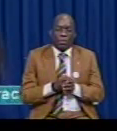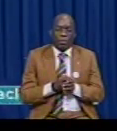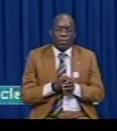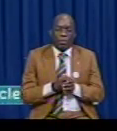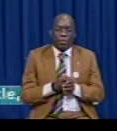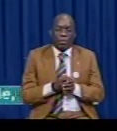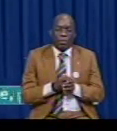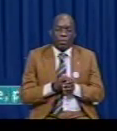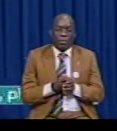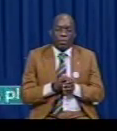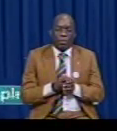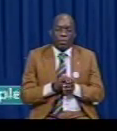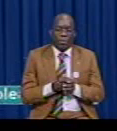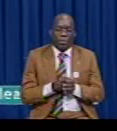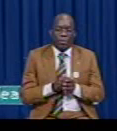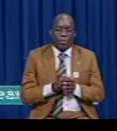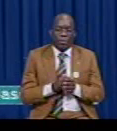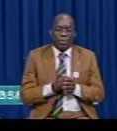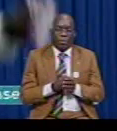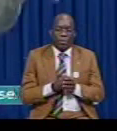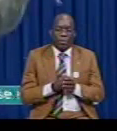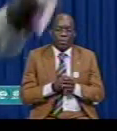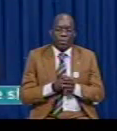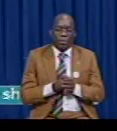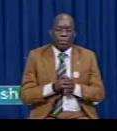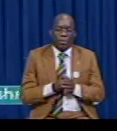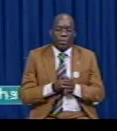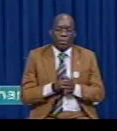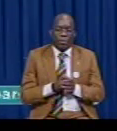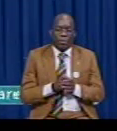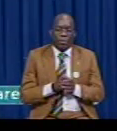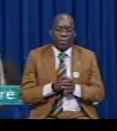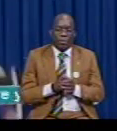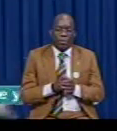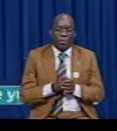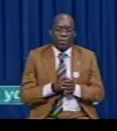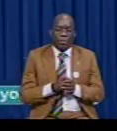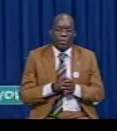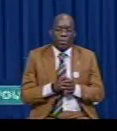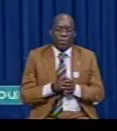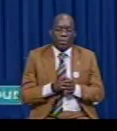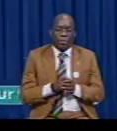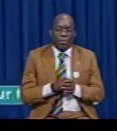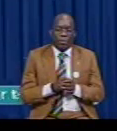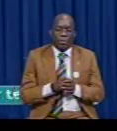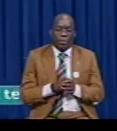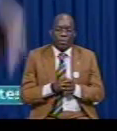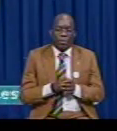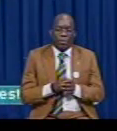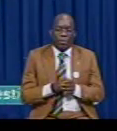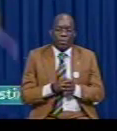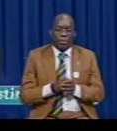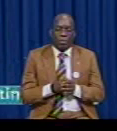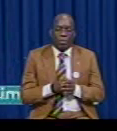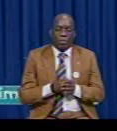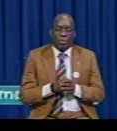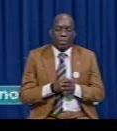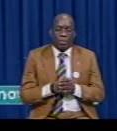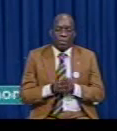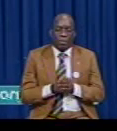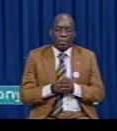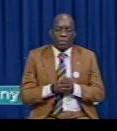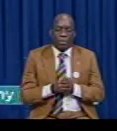sleepless nights in her life. And she heard about this crusade, she was invited. She had the hope in